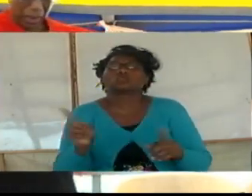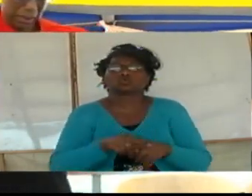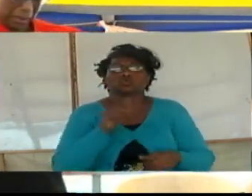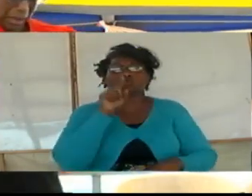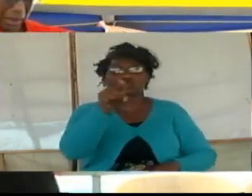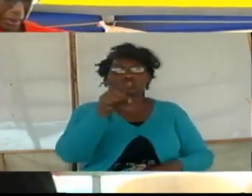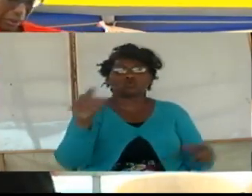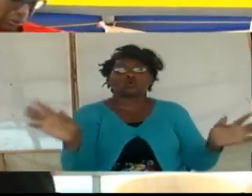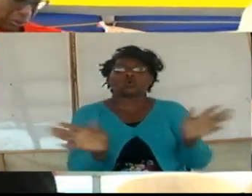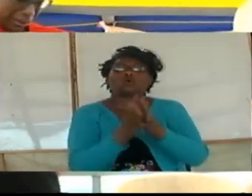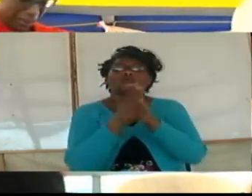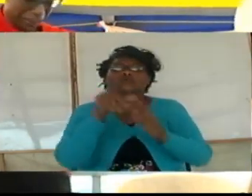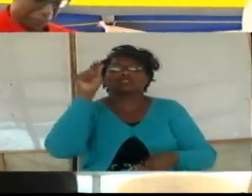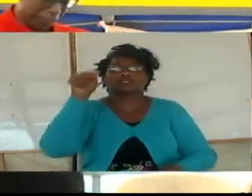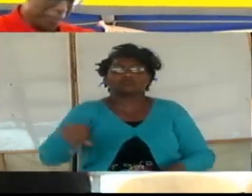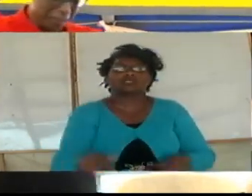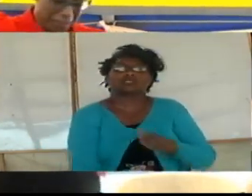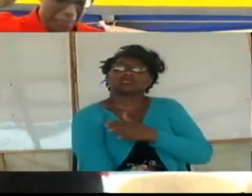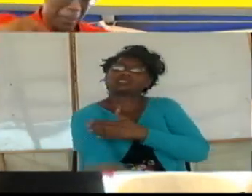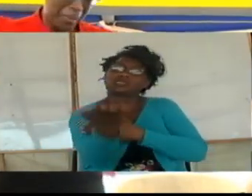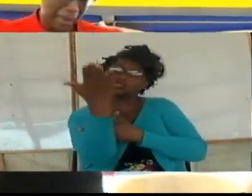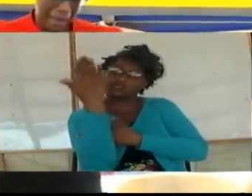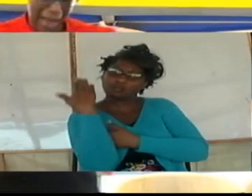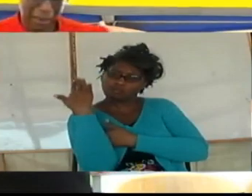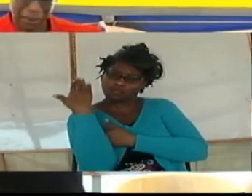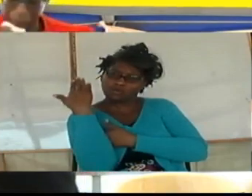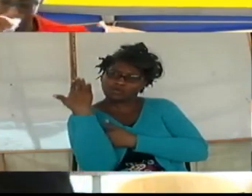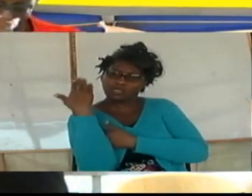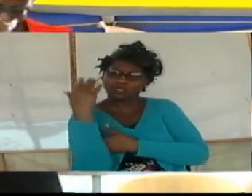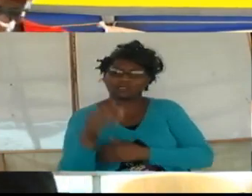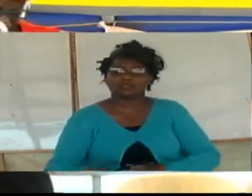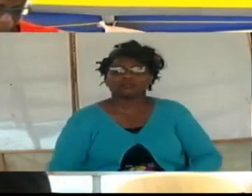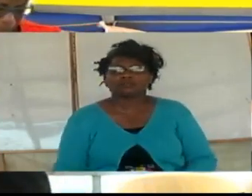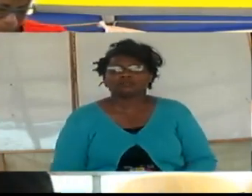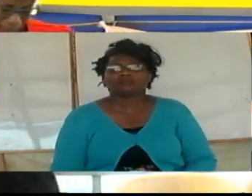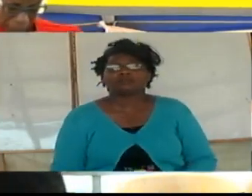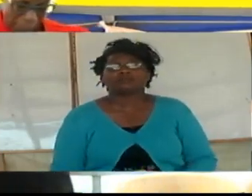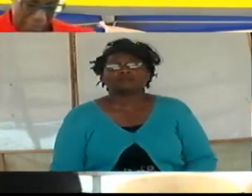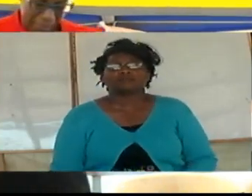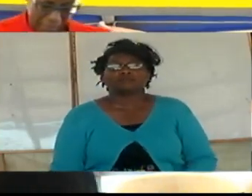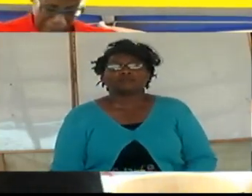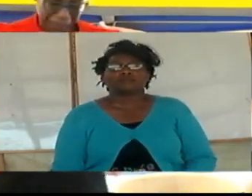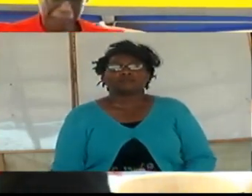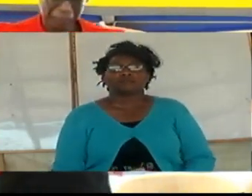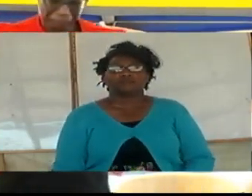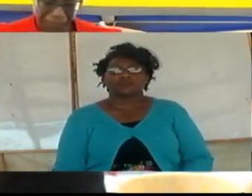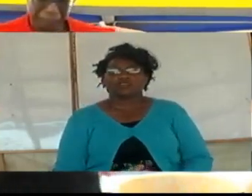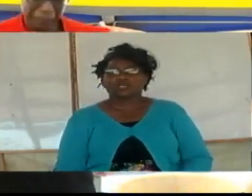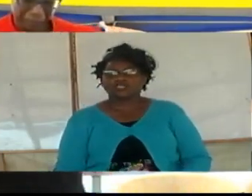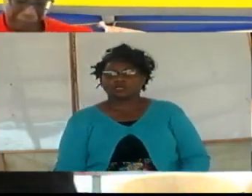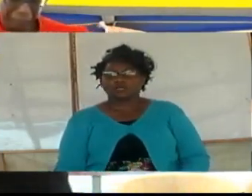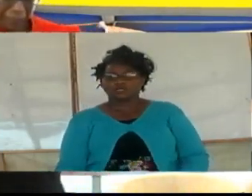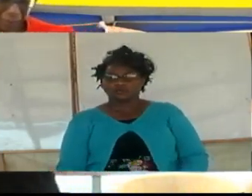Hallelujah. I feel like singing a praise song to the Lord this morning. It's a traditional,